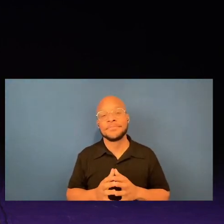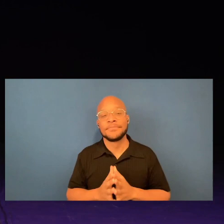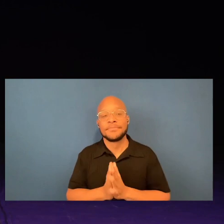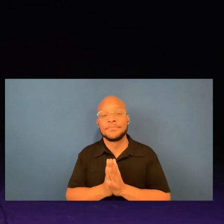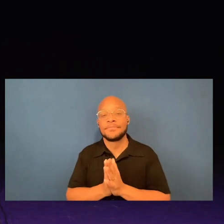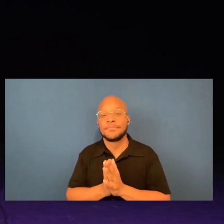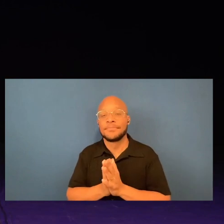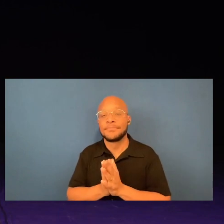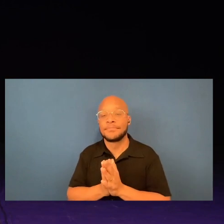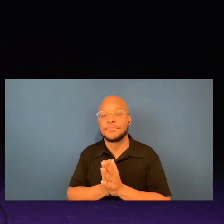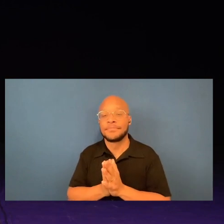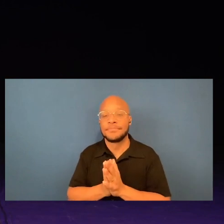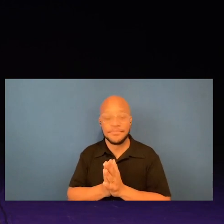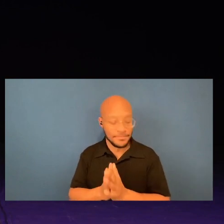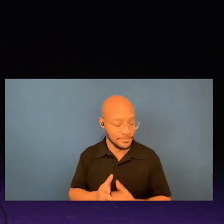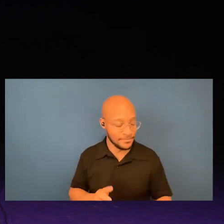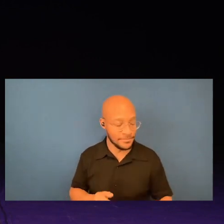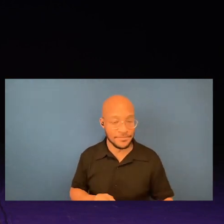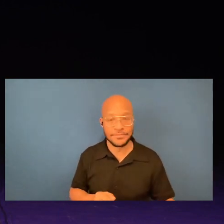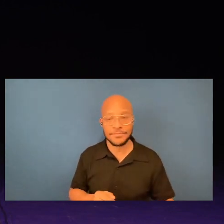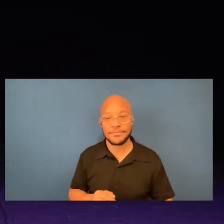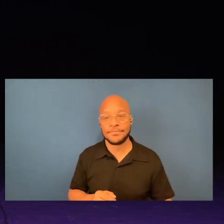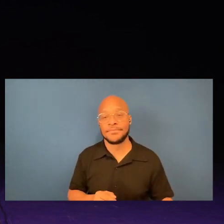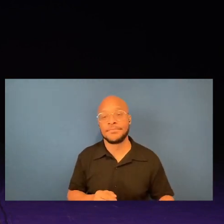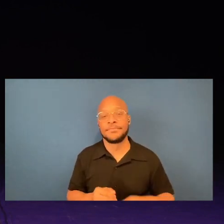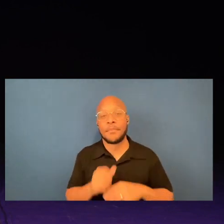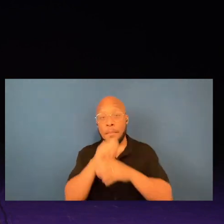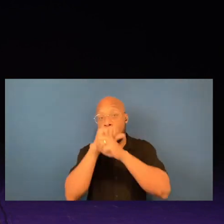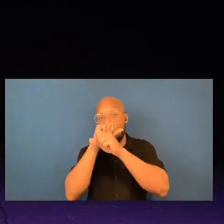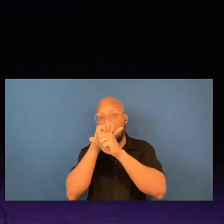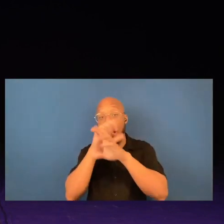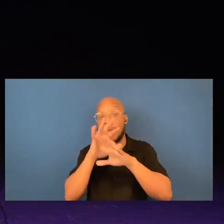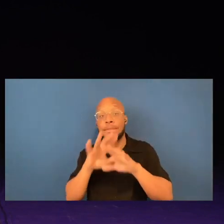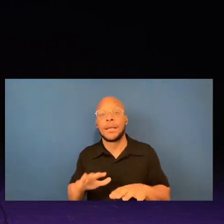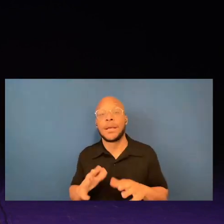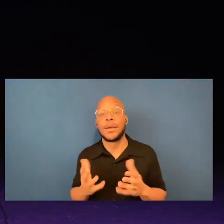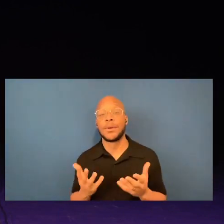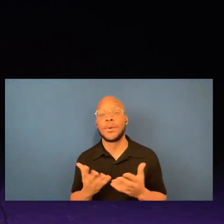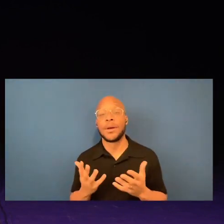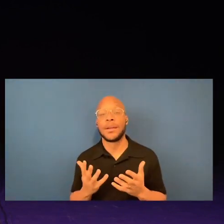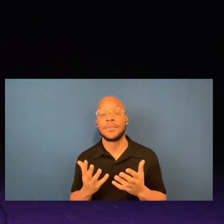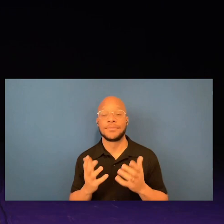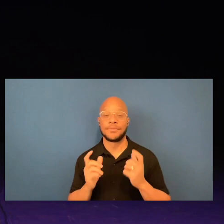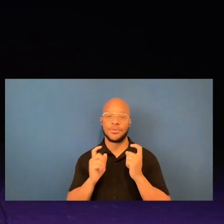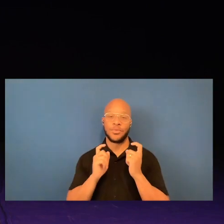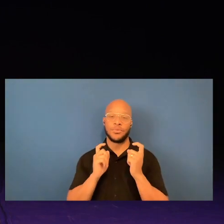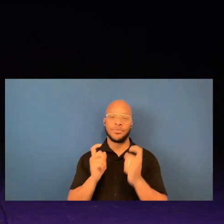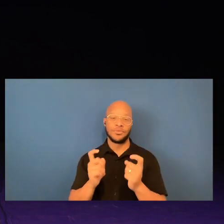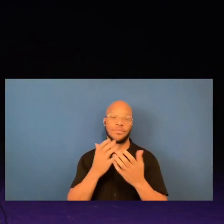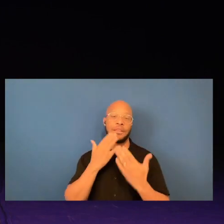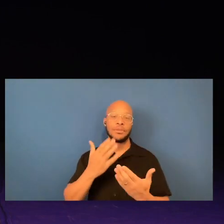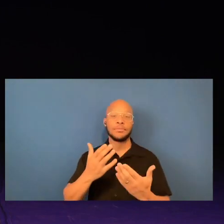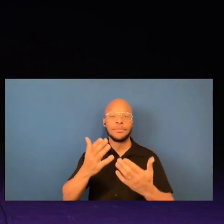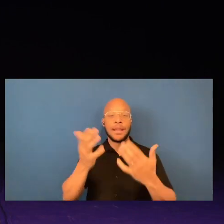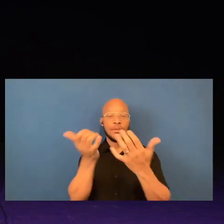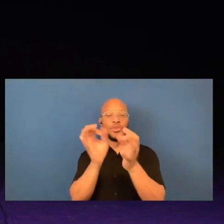a blessing in the form of gratitude, maybe. I'm really grateful for the Under the Radar Festival.